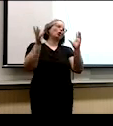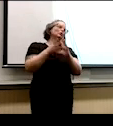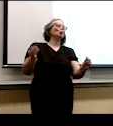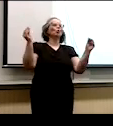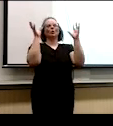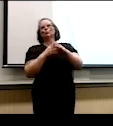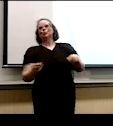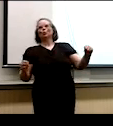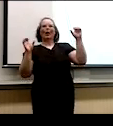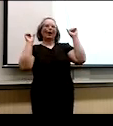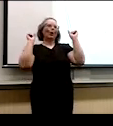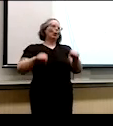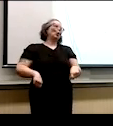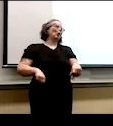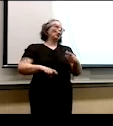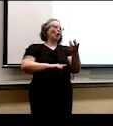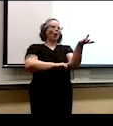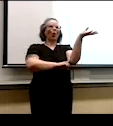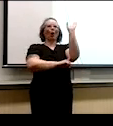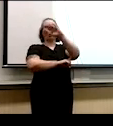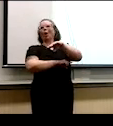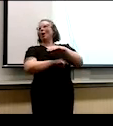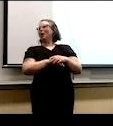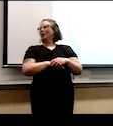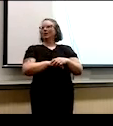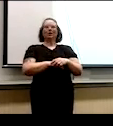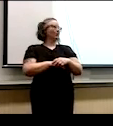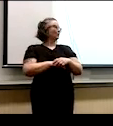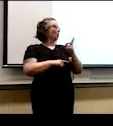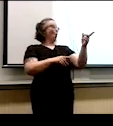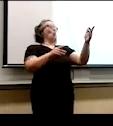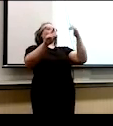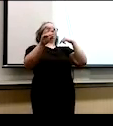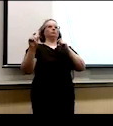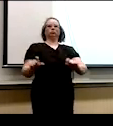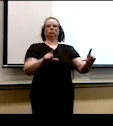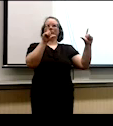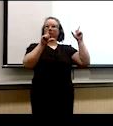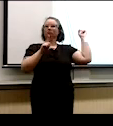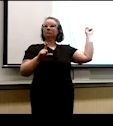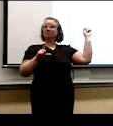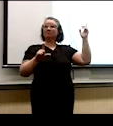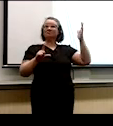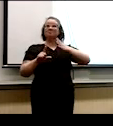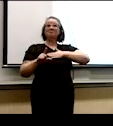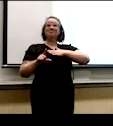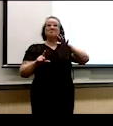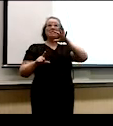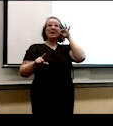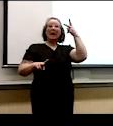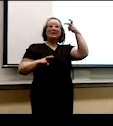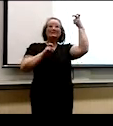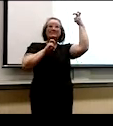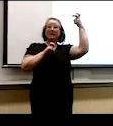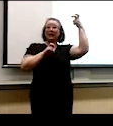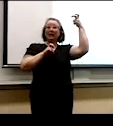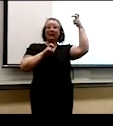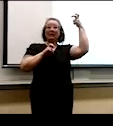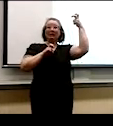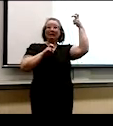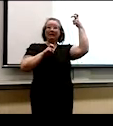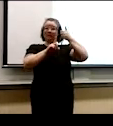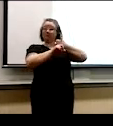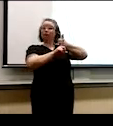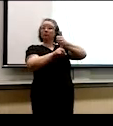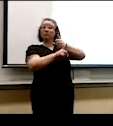stories. Oh, wait, more summary. But there's my cat. Aww. My cat has